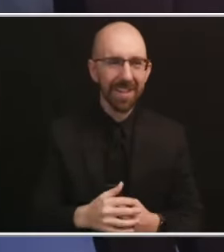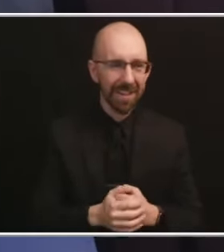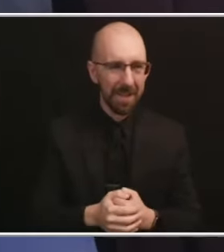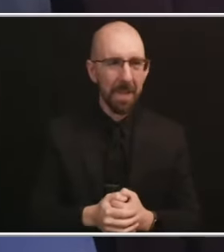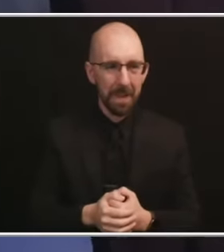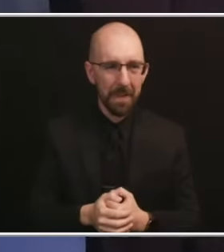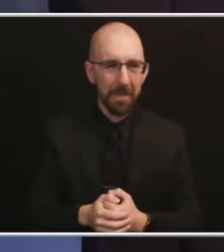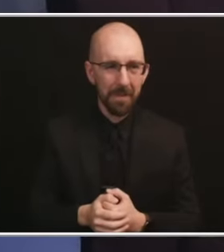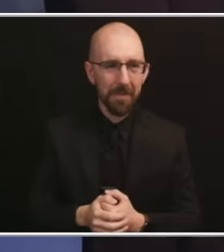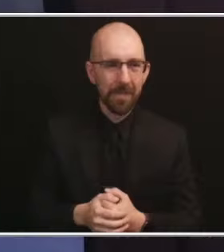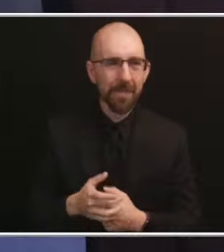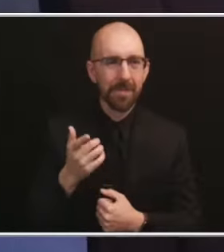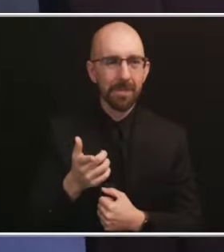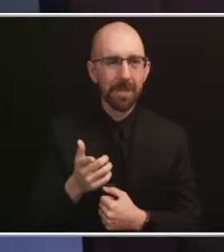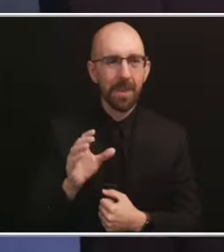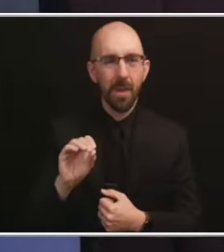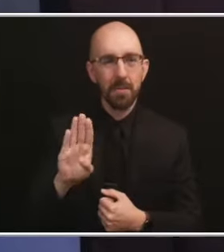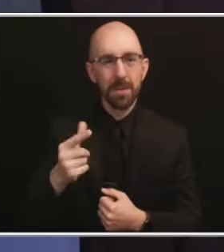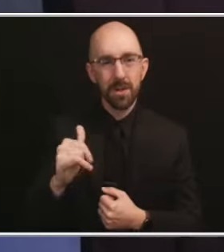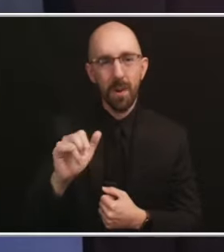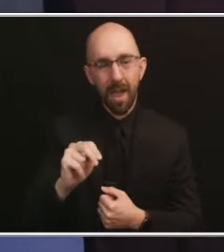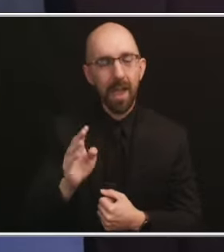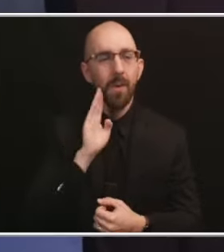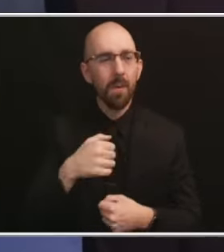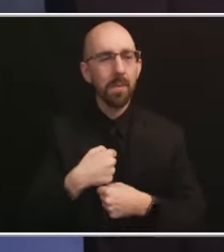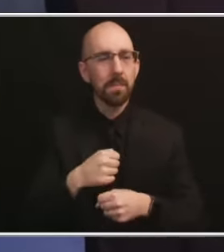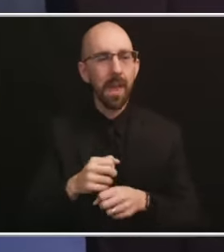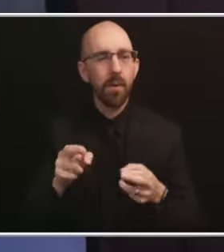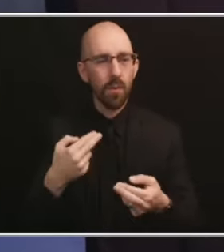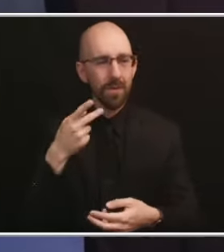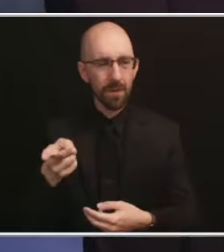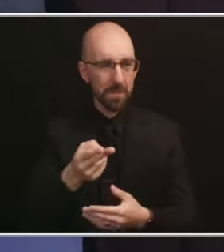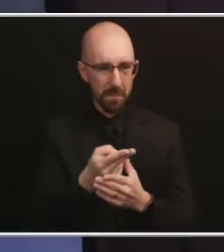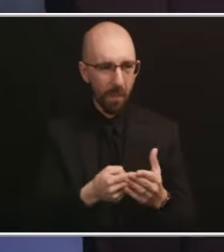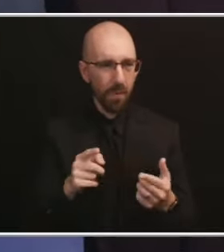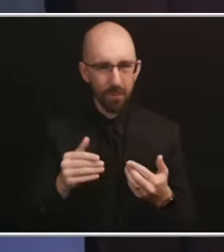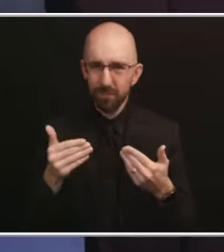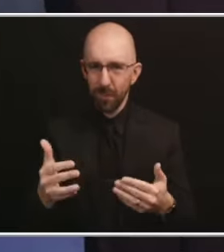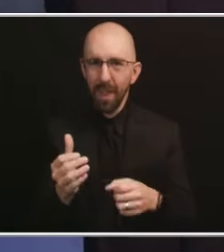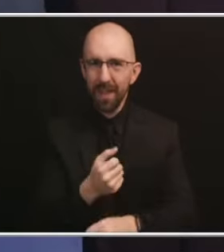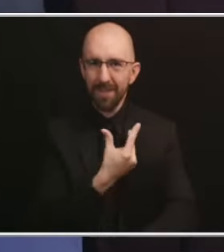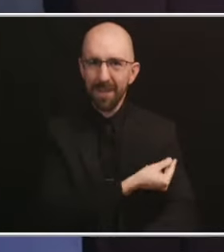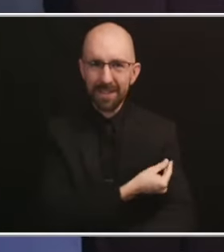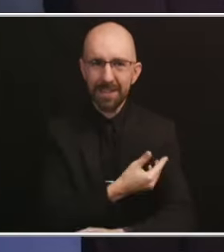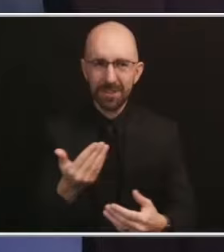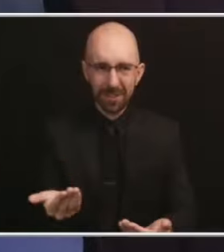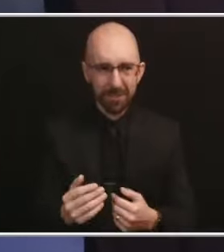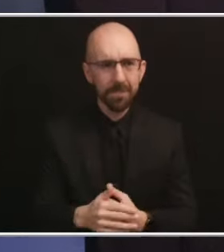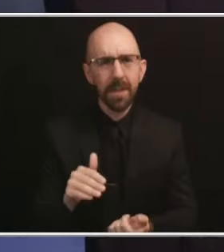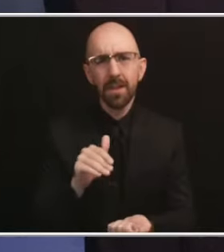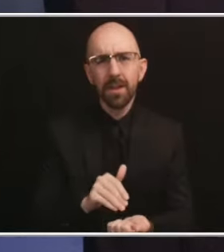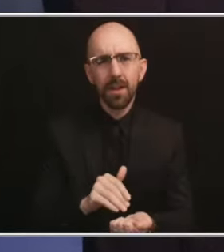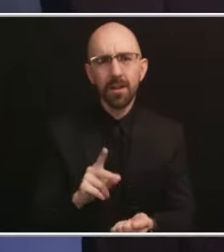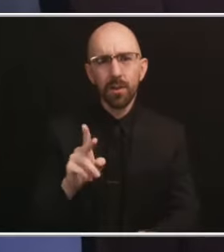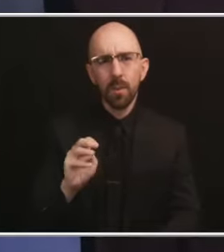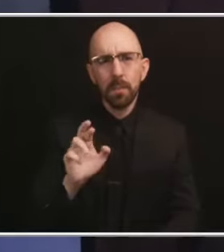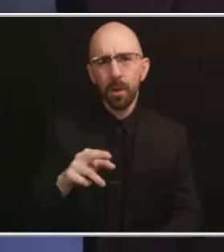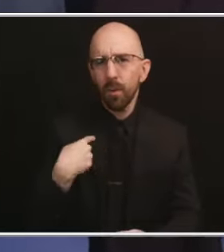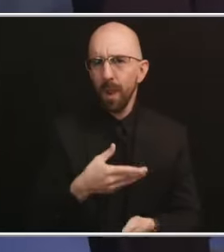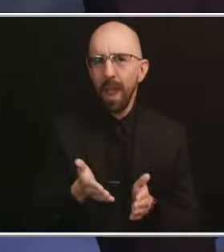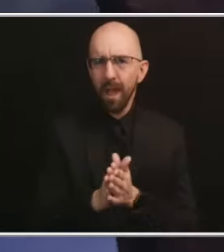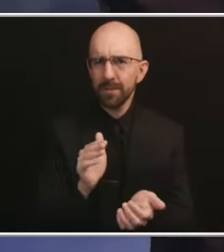With OBGYN, we're going to make room for you both in here to get some vaccinations. Dr. Coomer, we ask our employees to get their flu shots. Why is